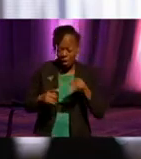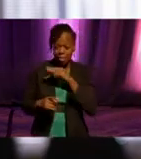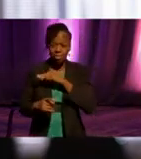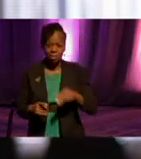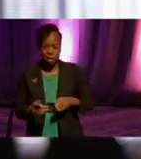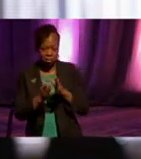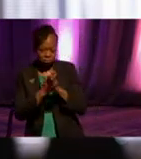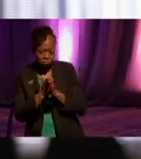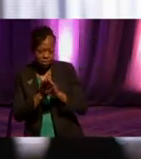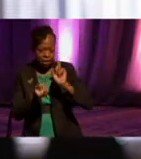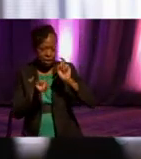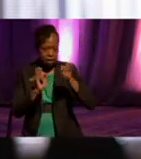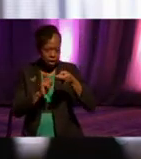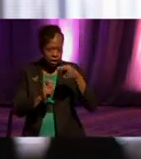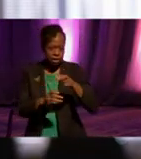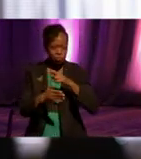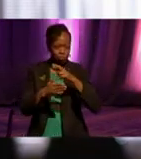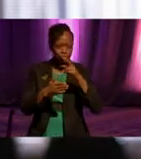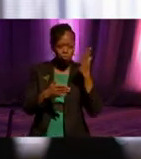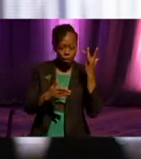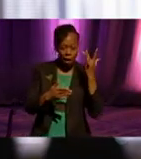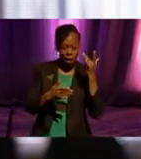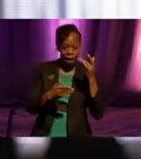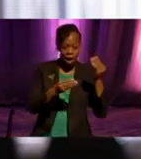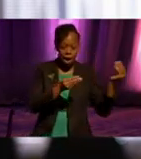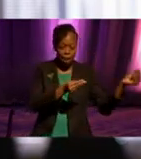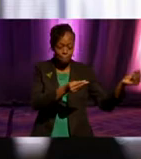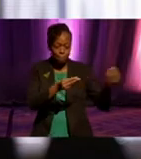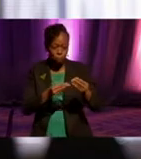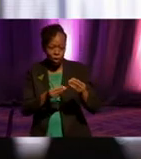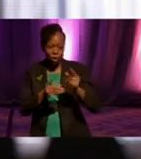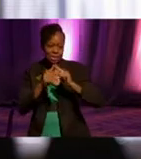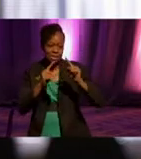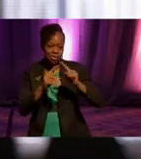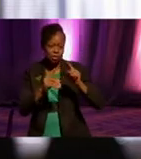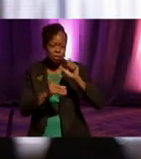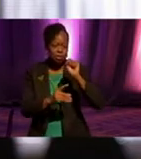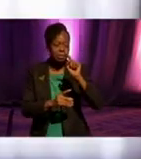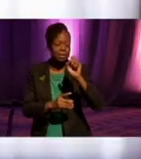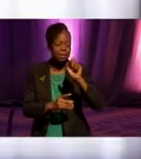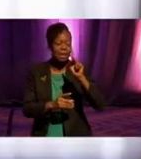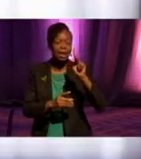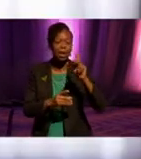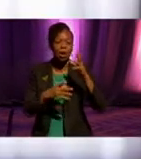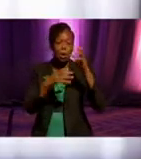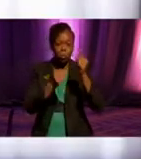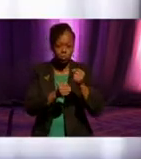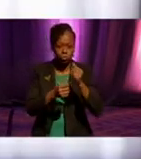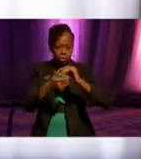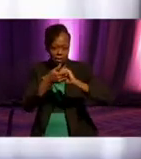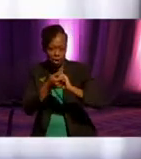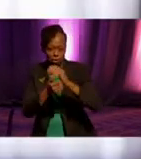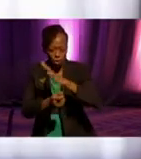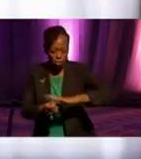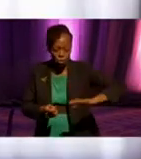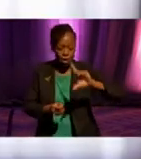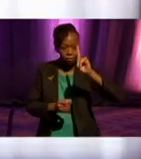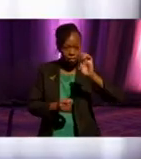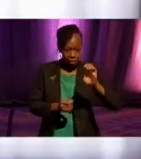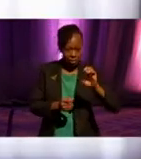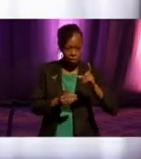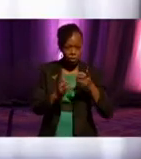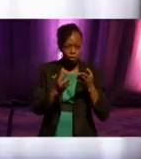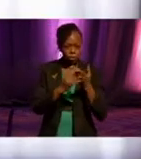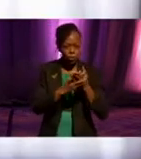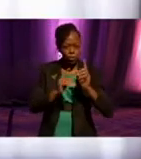together stakeholders from across the district in very unique and innovative ways. The Mayor's initiative brings together the